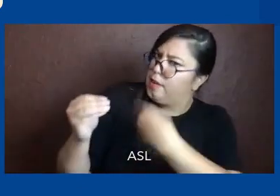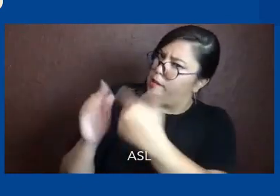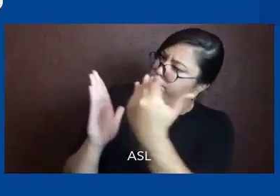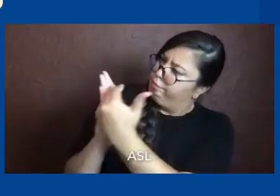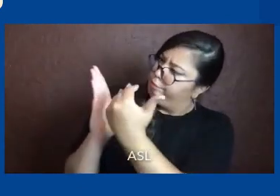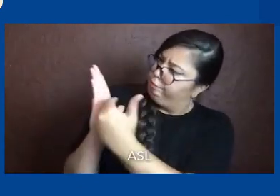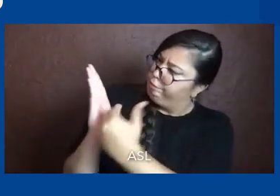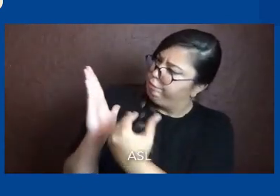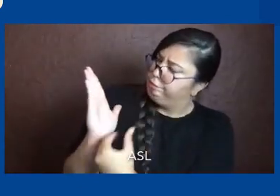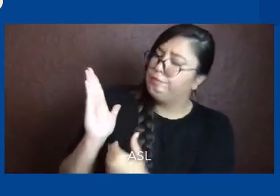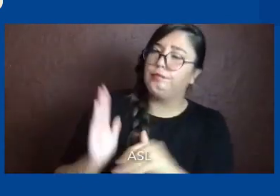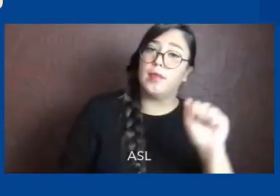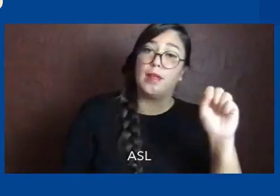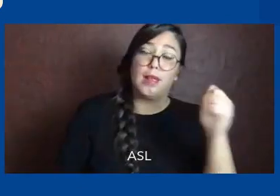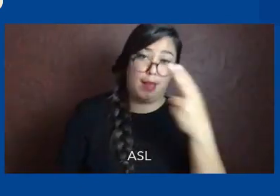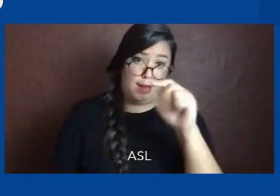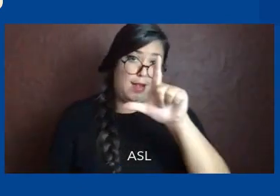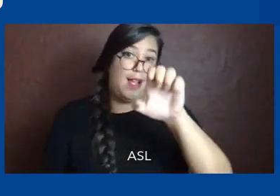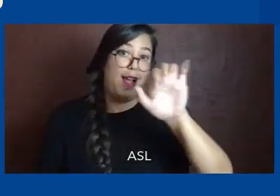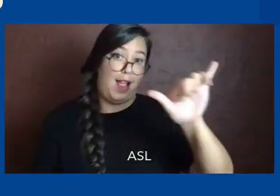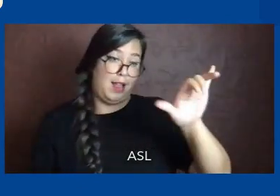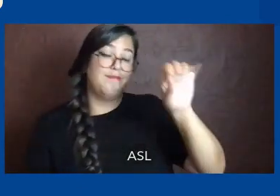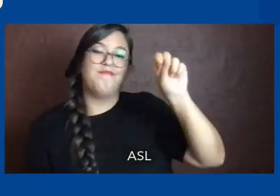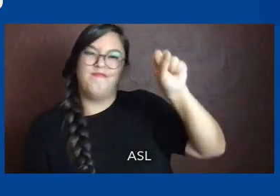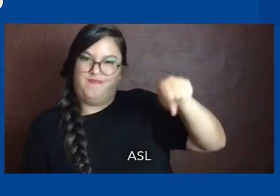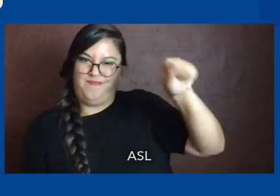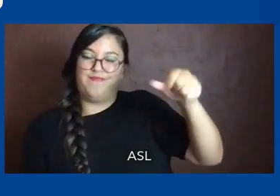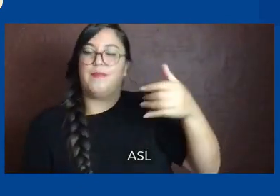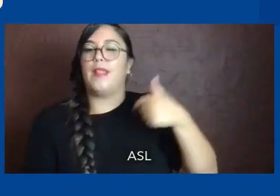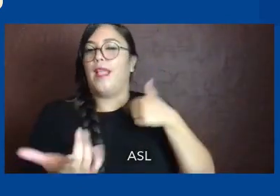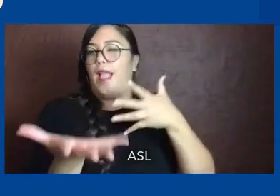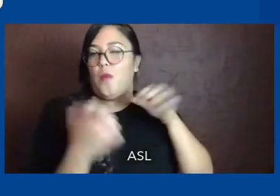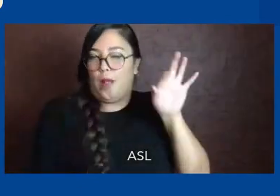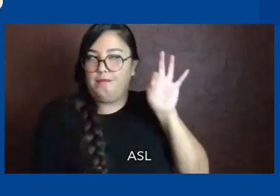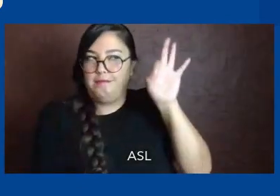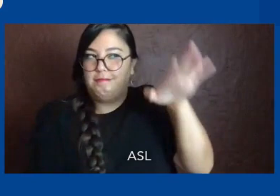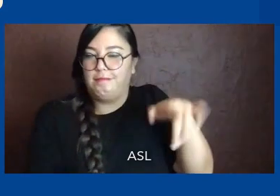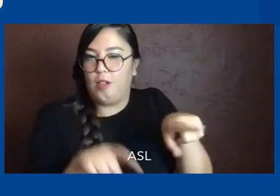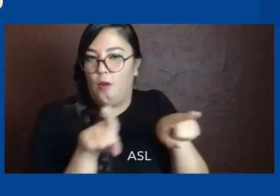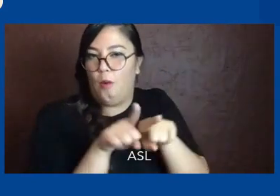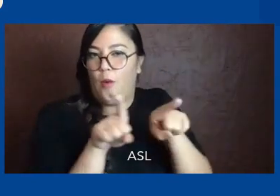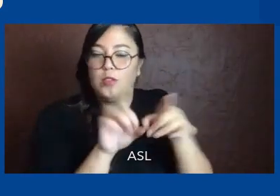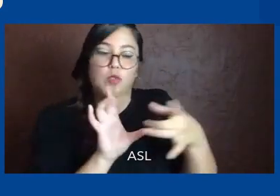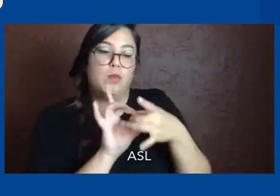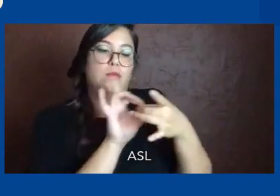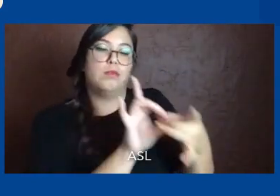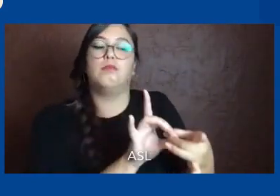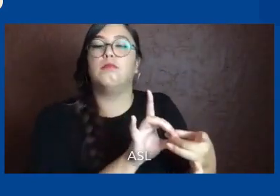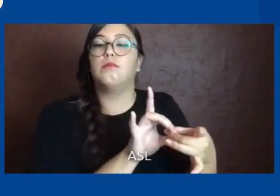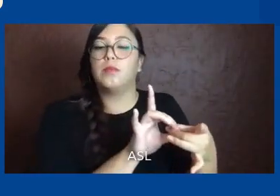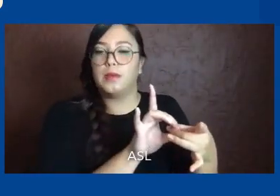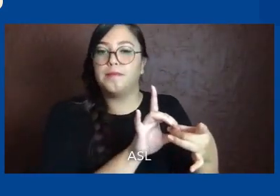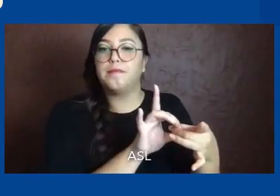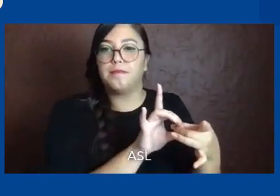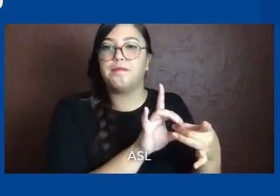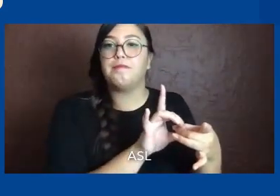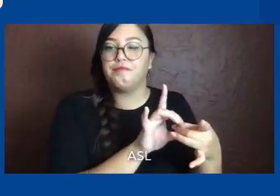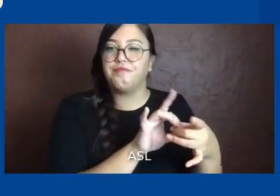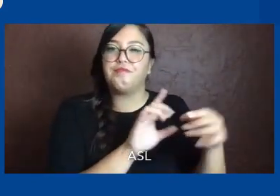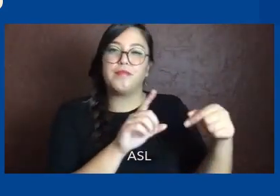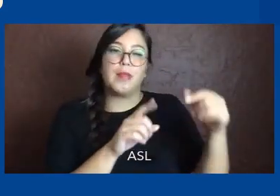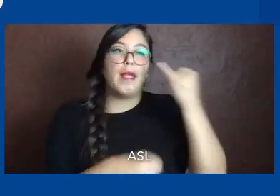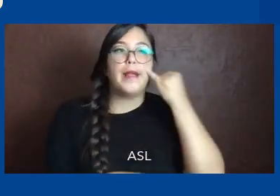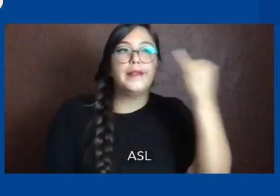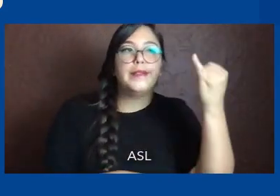Ashley. I kind of wanted to jump in just in terms of this point of finding